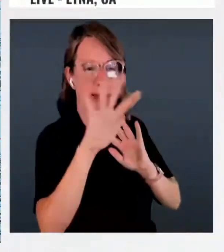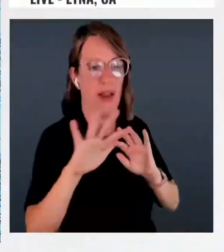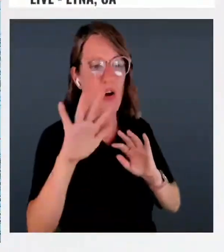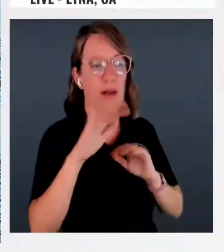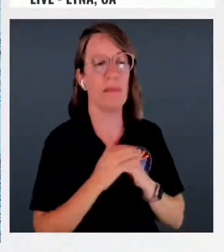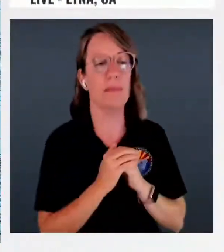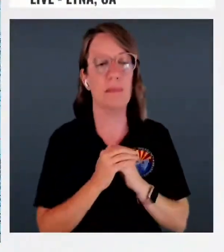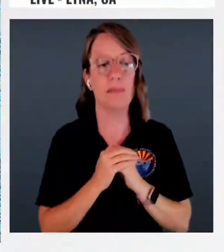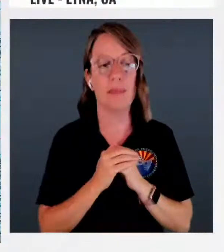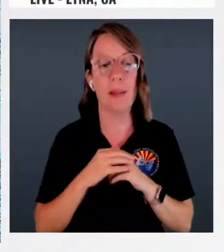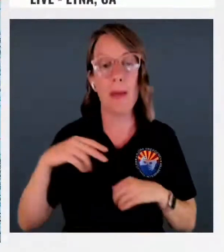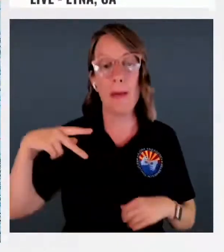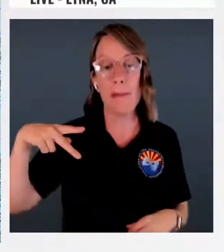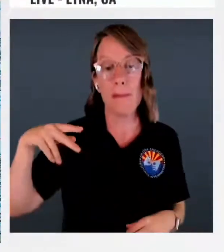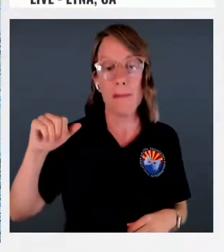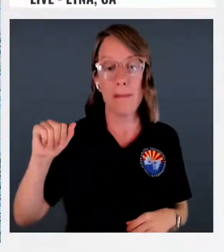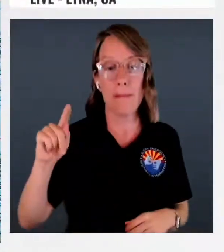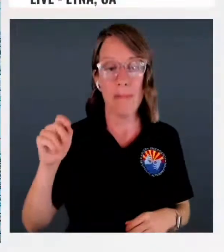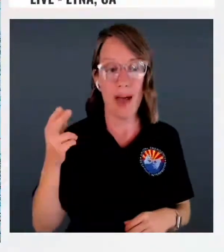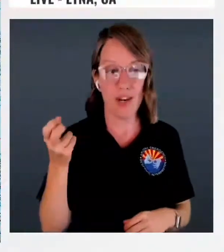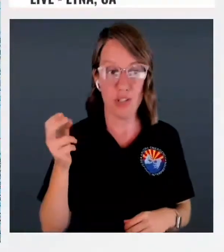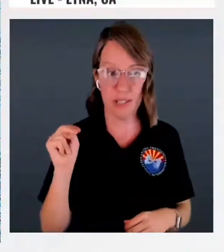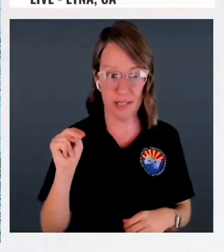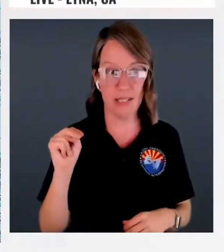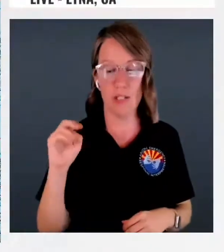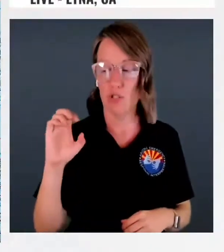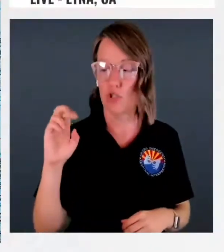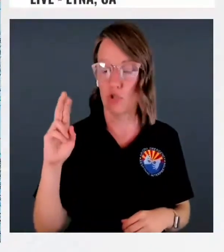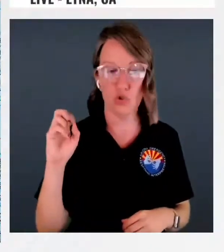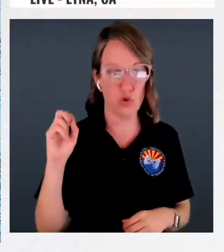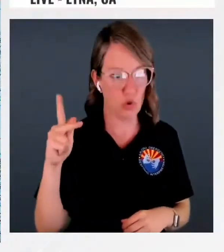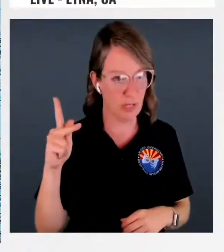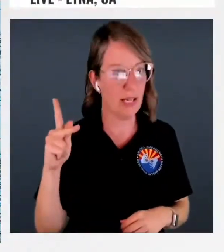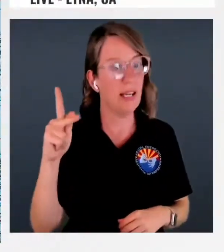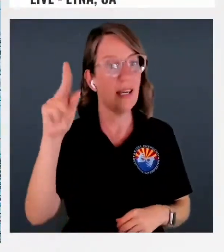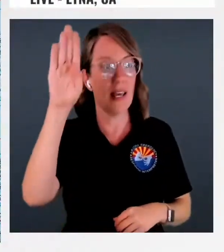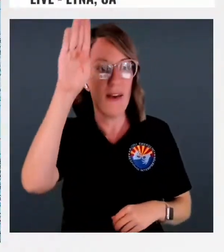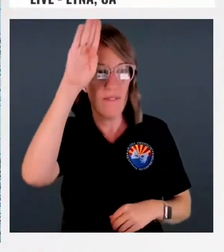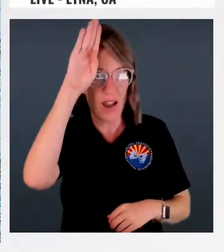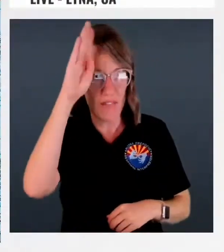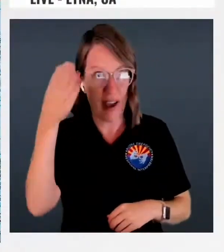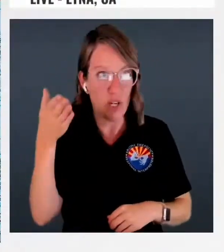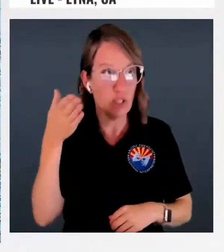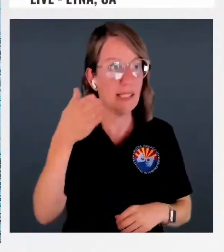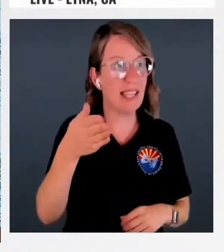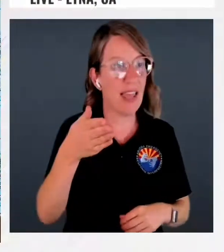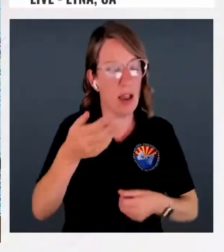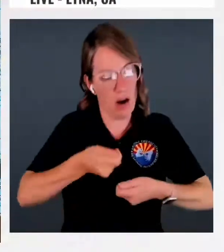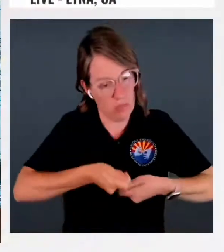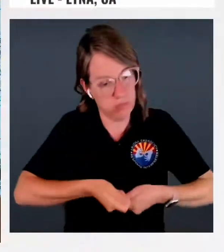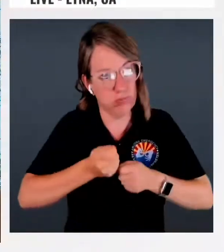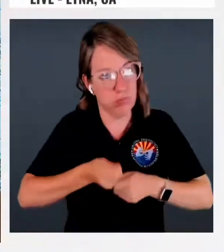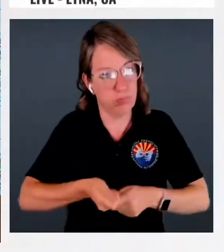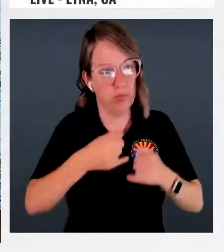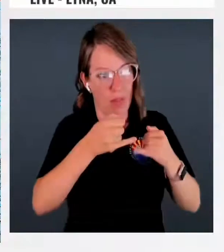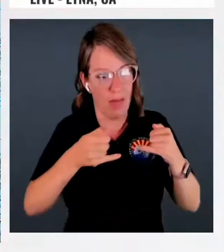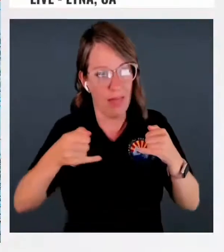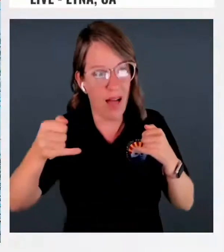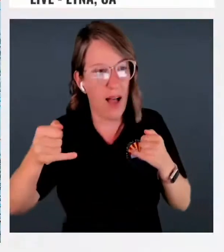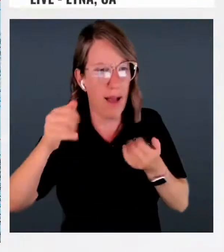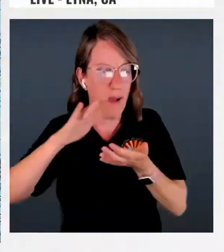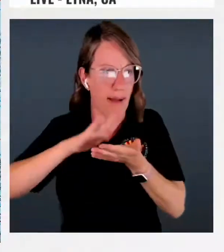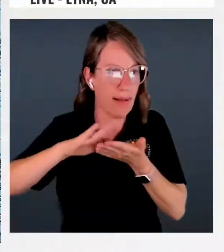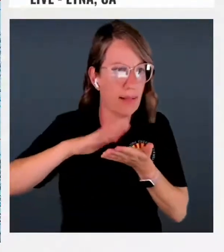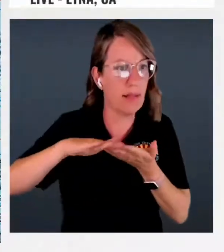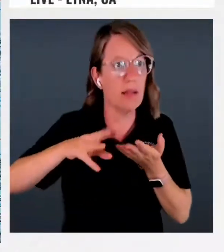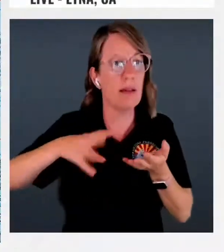story. Resources are engaged in securing that line and now mopping up interior and keeping it from progressing further down